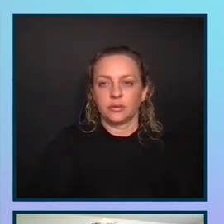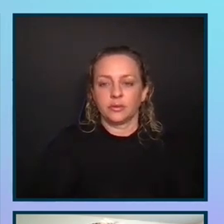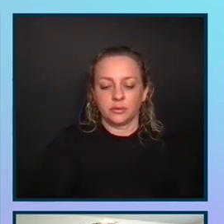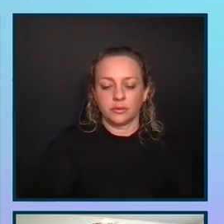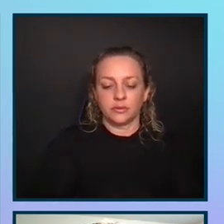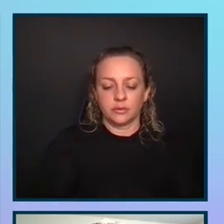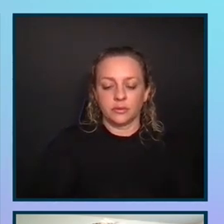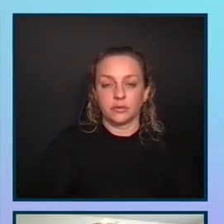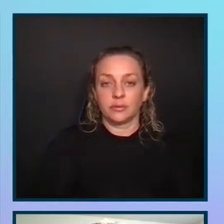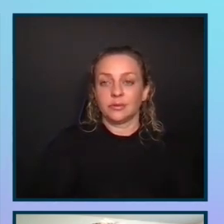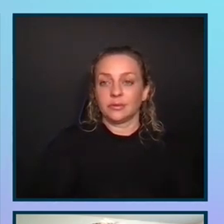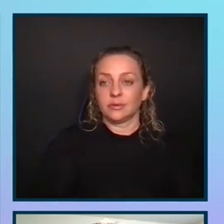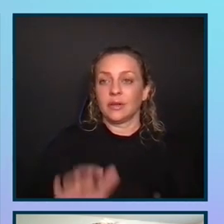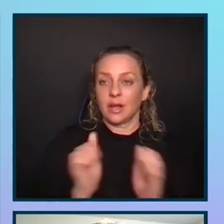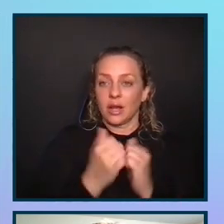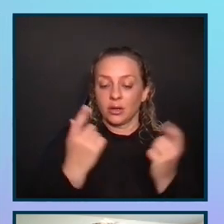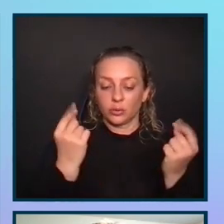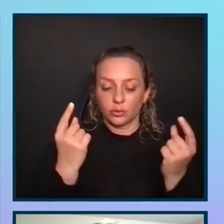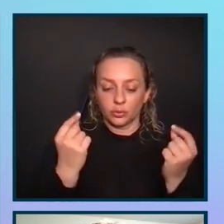And the way you do that